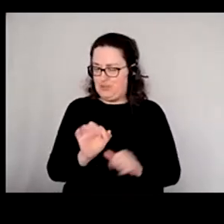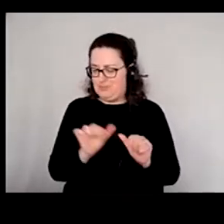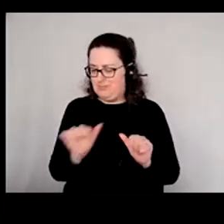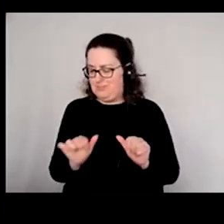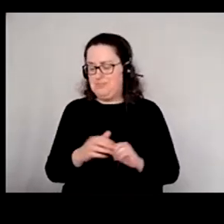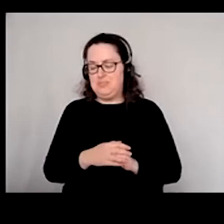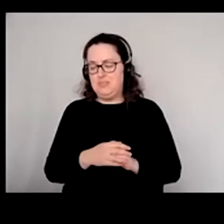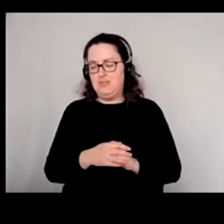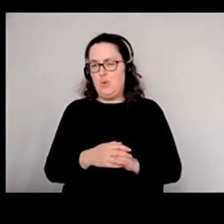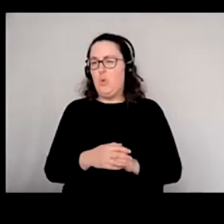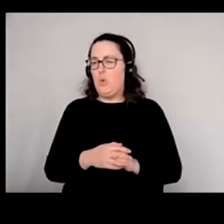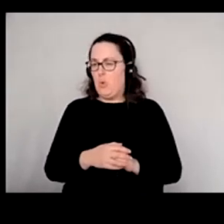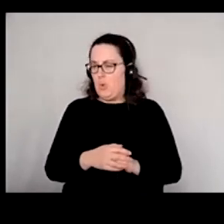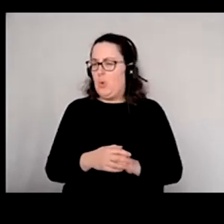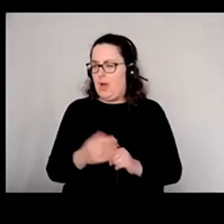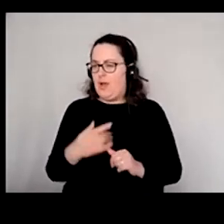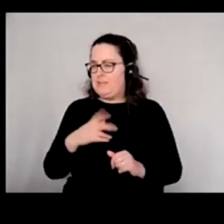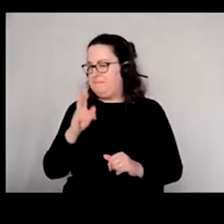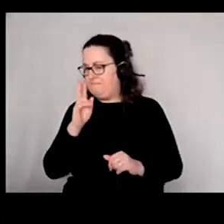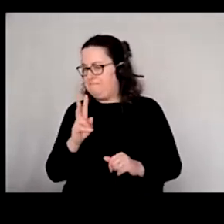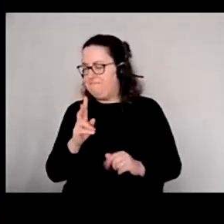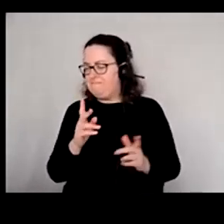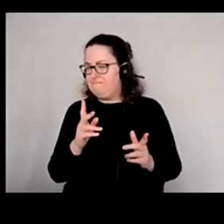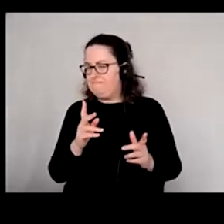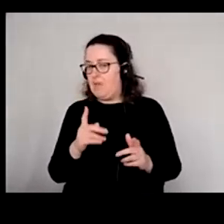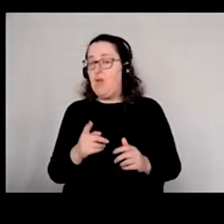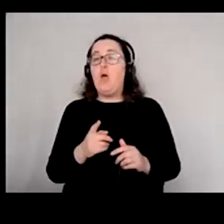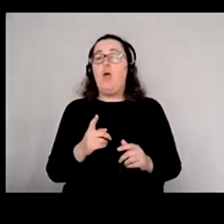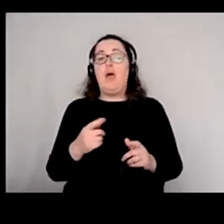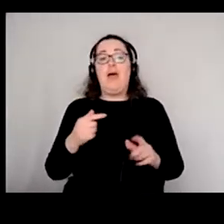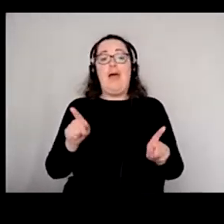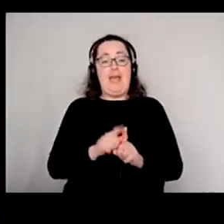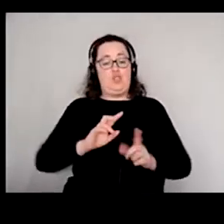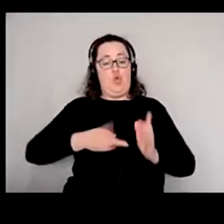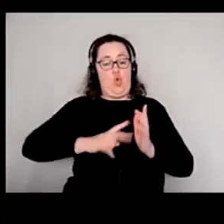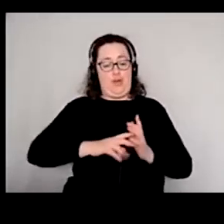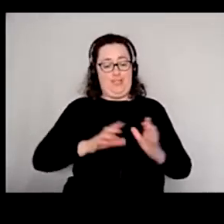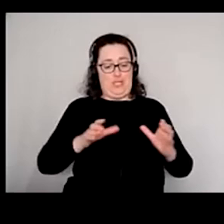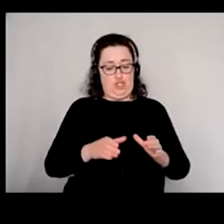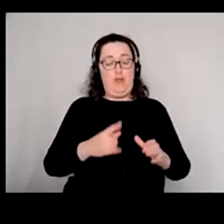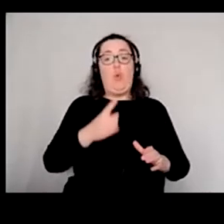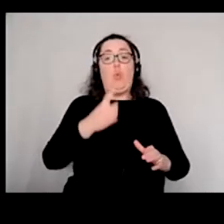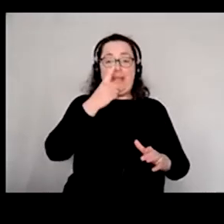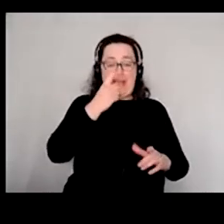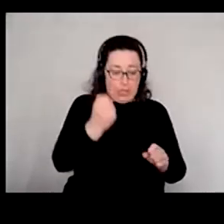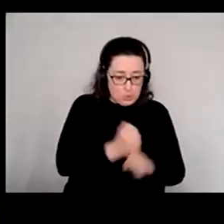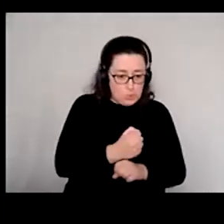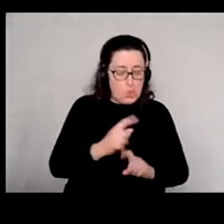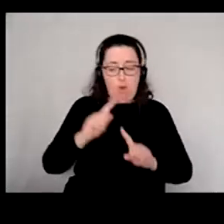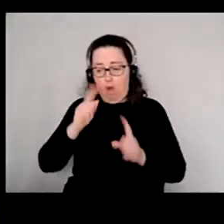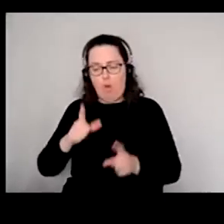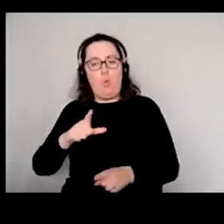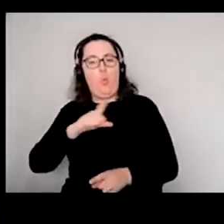comes up quite a lot, but it's often about what can and we can't do as an organisation. It comes down to budgets, and it relates